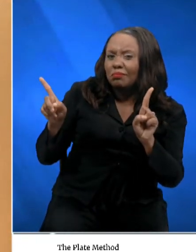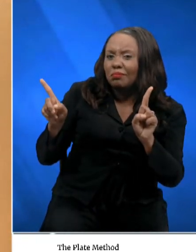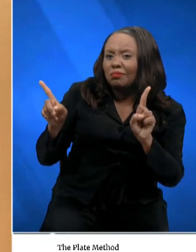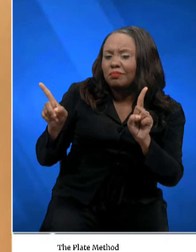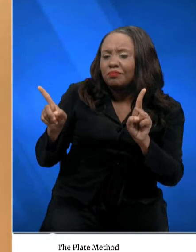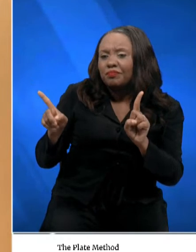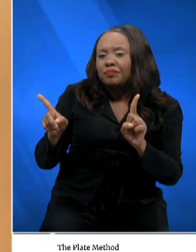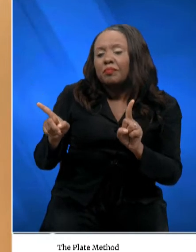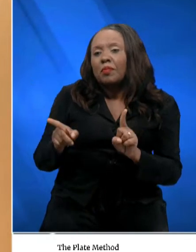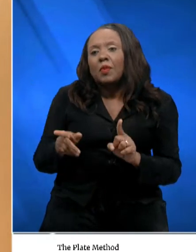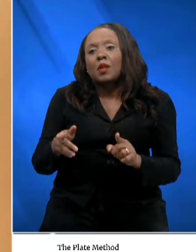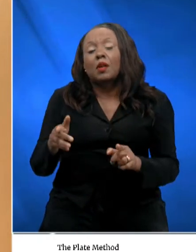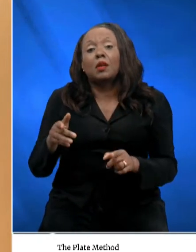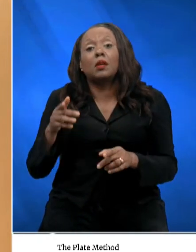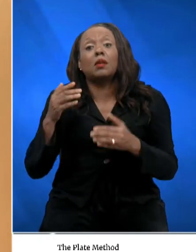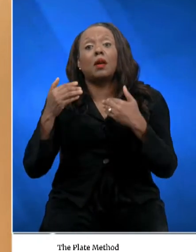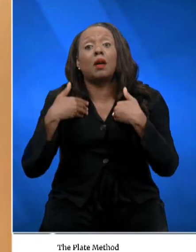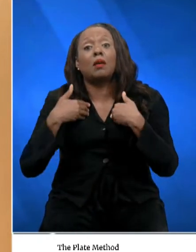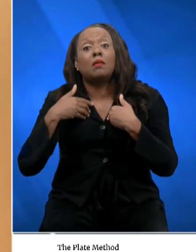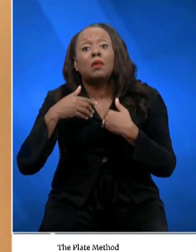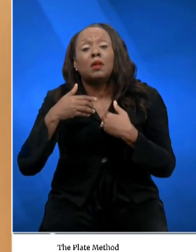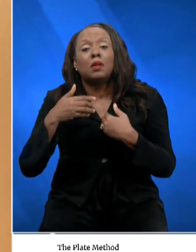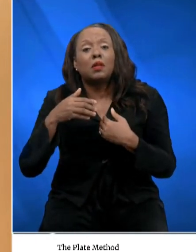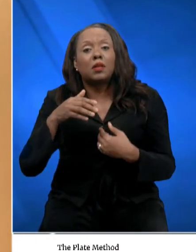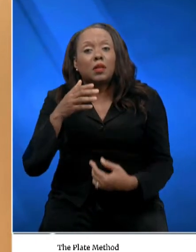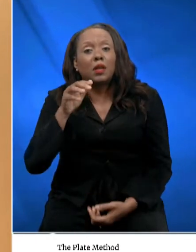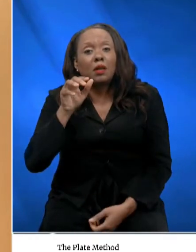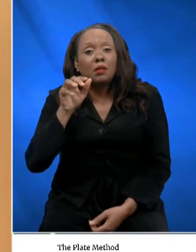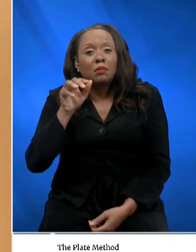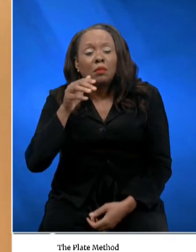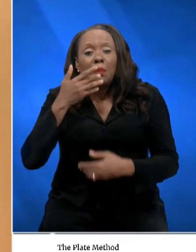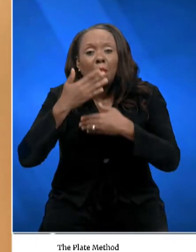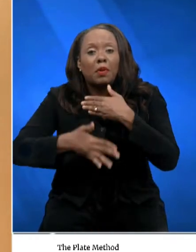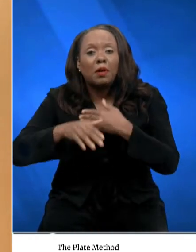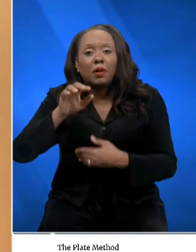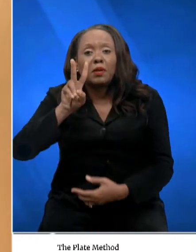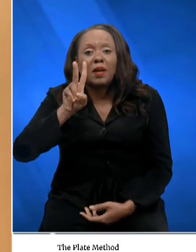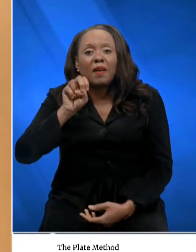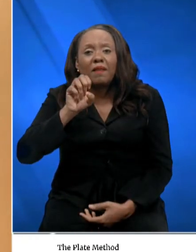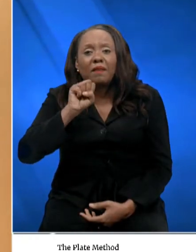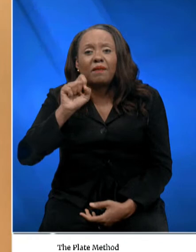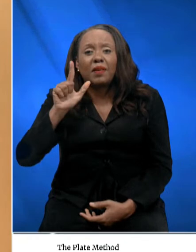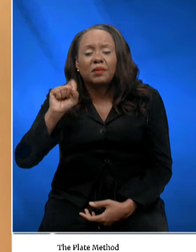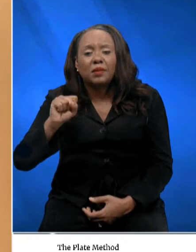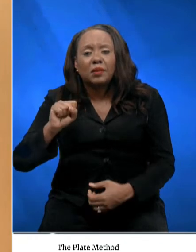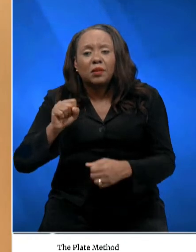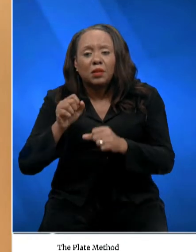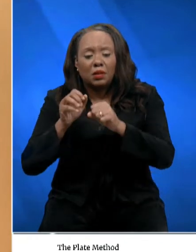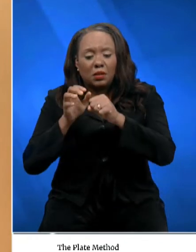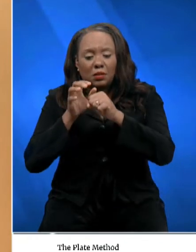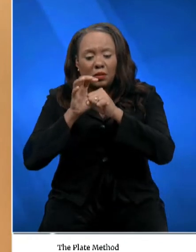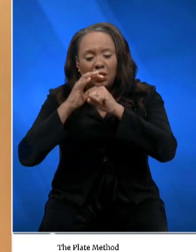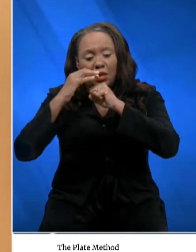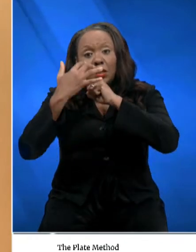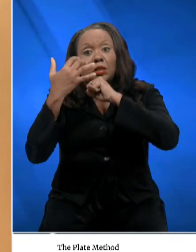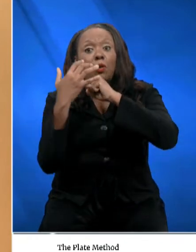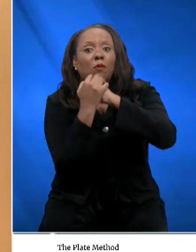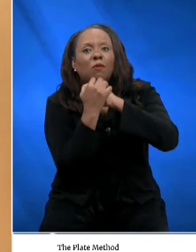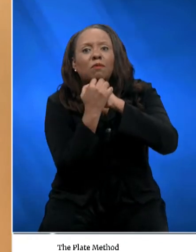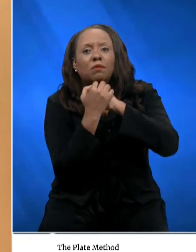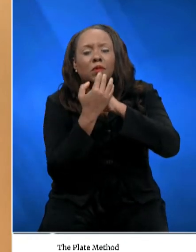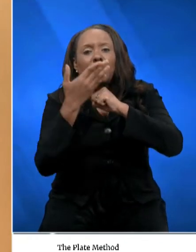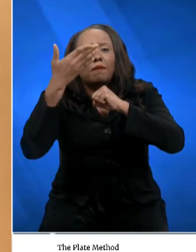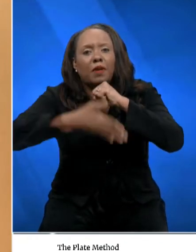abnormal blood vessels growing at the front of the eye instead of the back of the eye. And because of their unusual position, they block